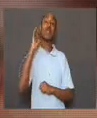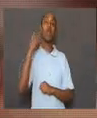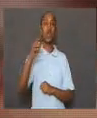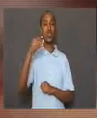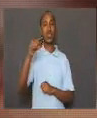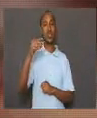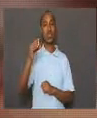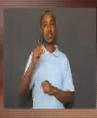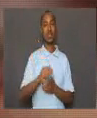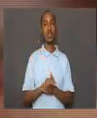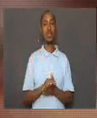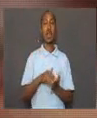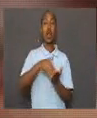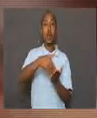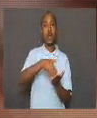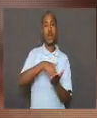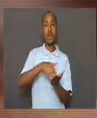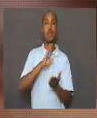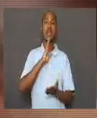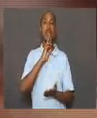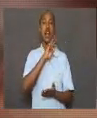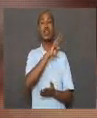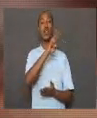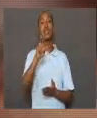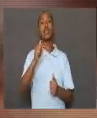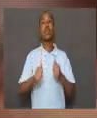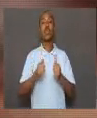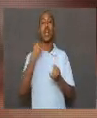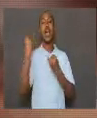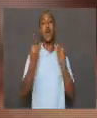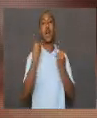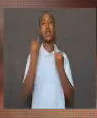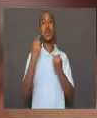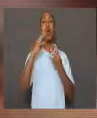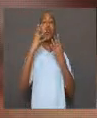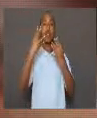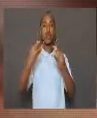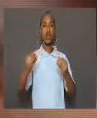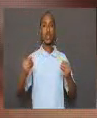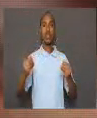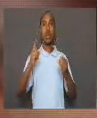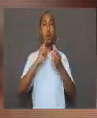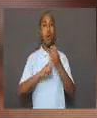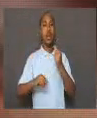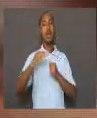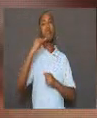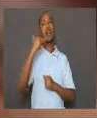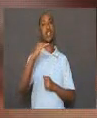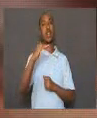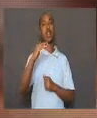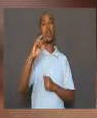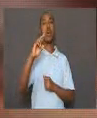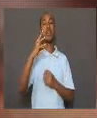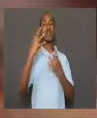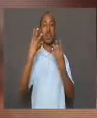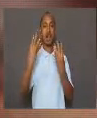solution. Weak bases are those which ionize or dissociate only partially